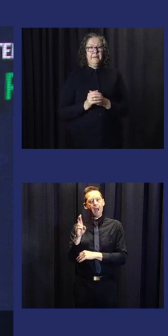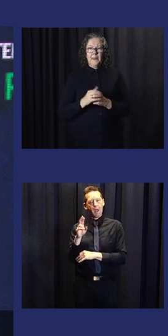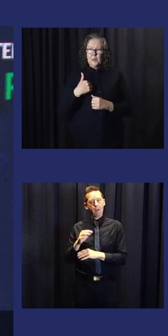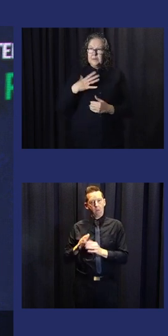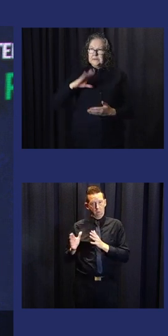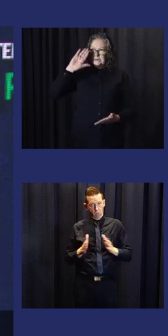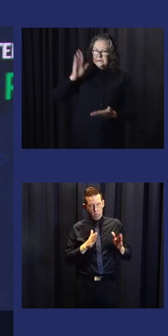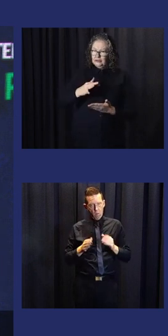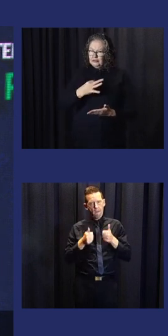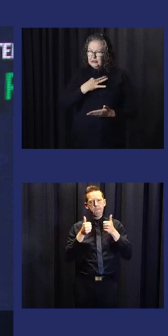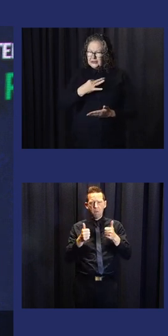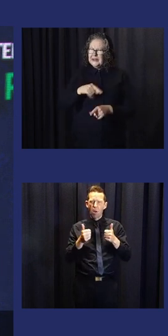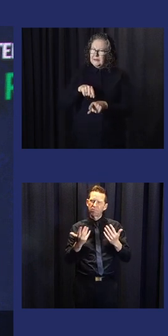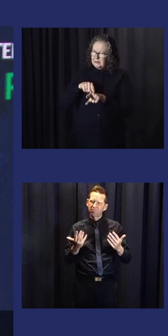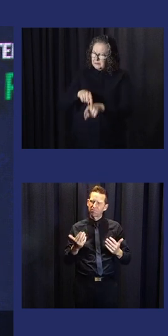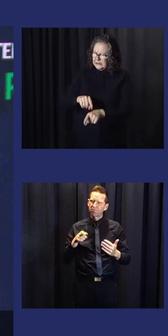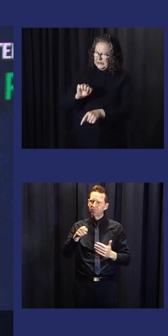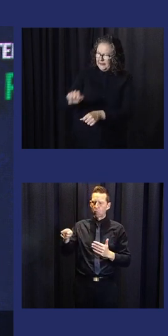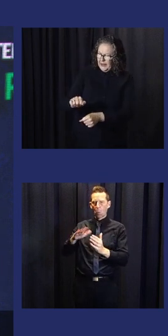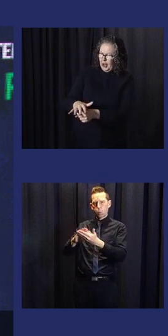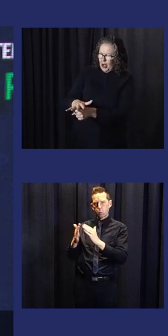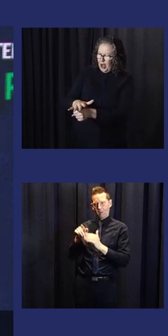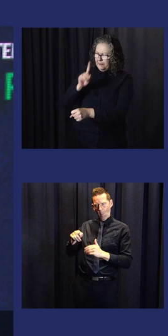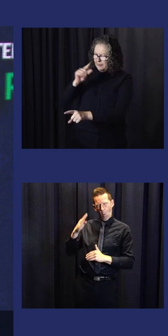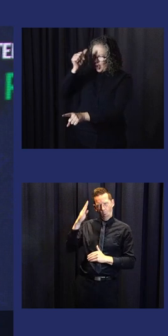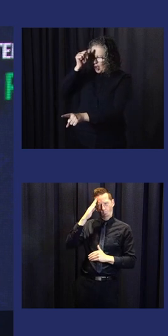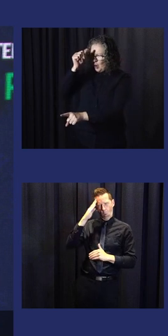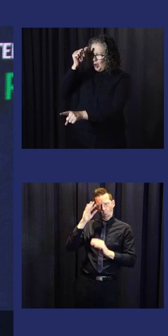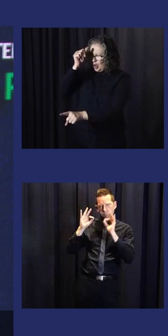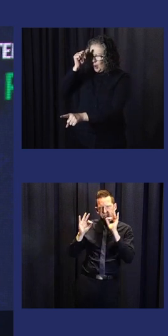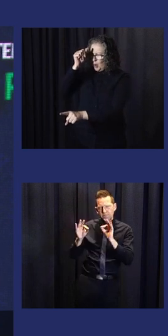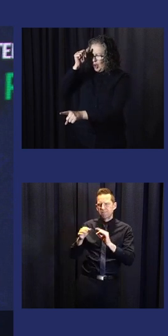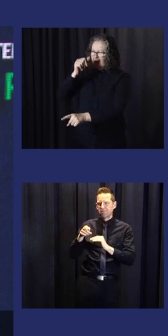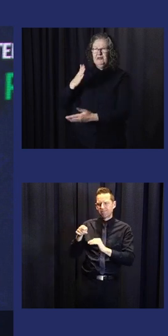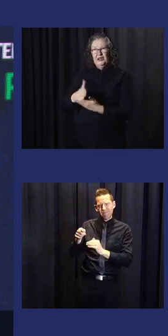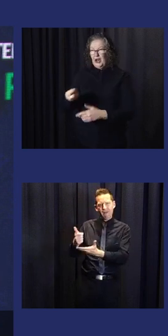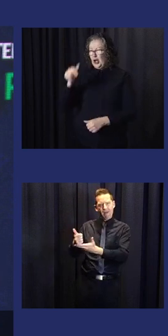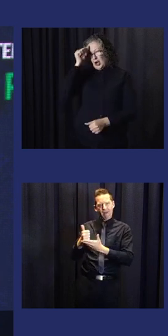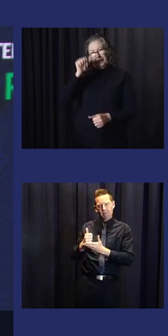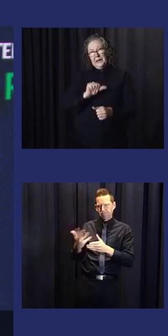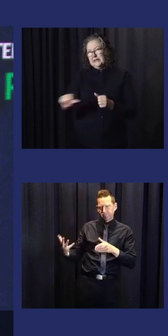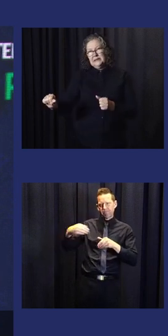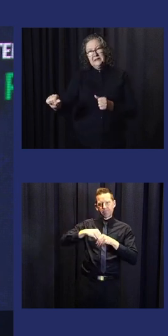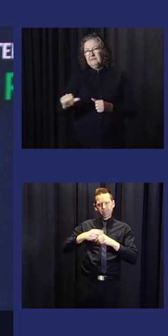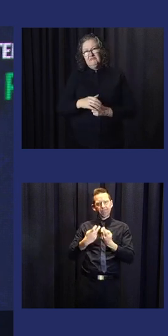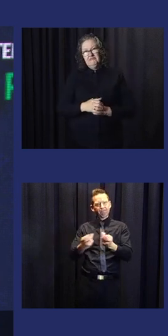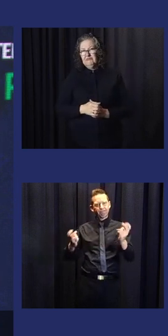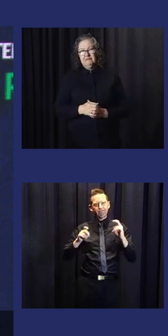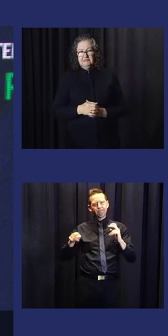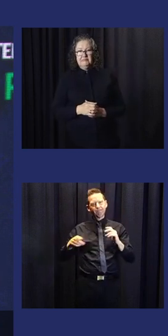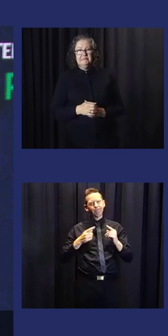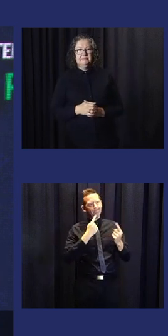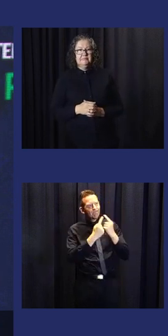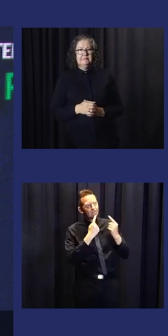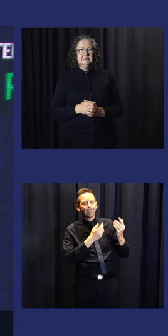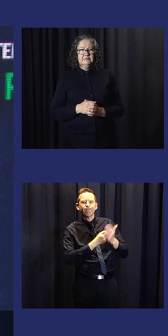based on the community knowledge in accordance with community know-base. For that reason, the majority of Red